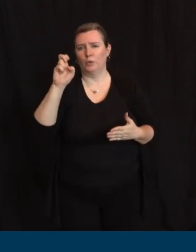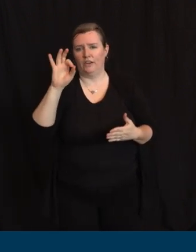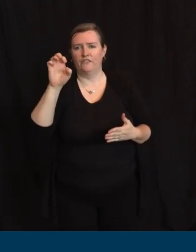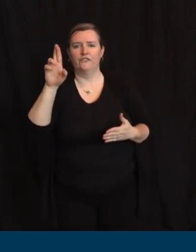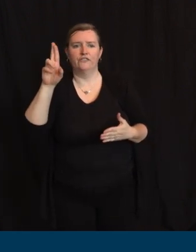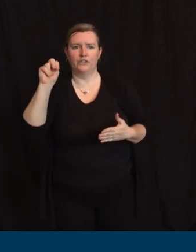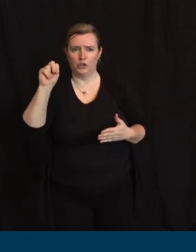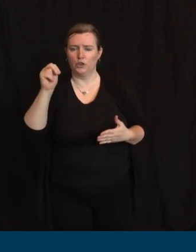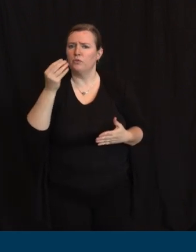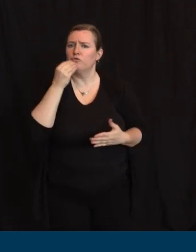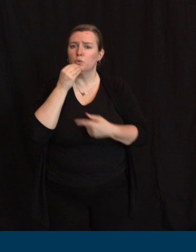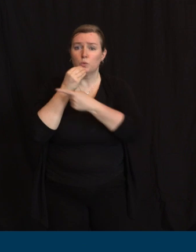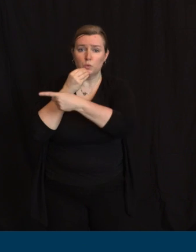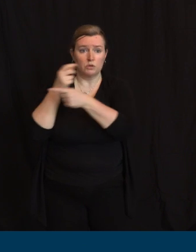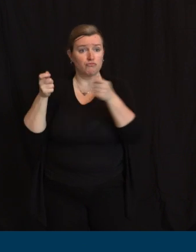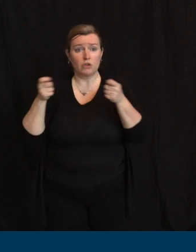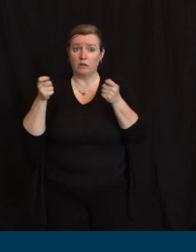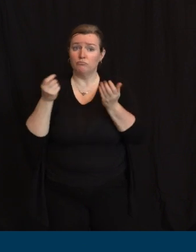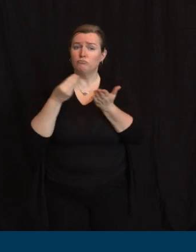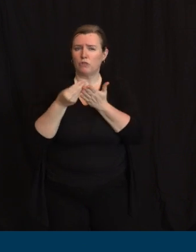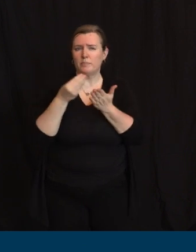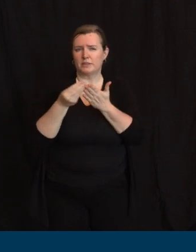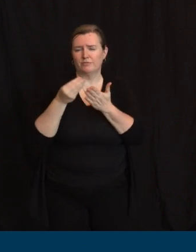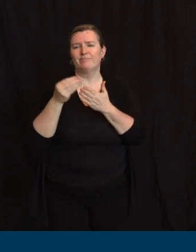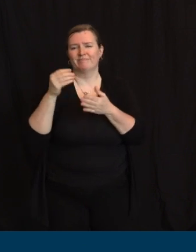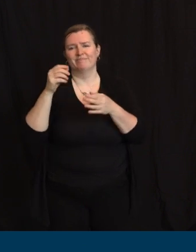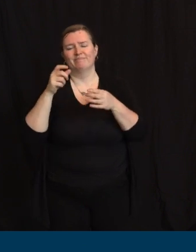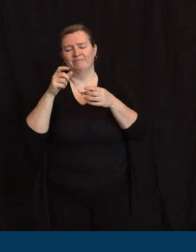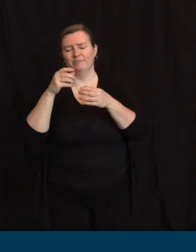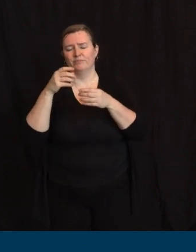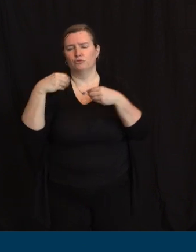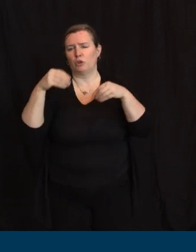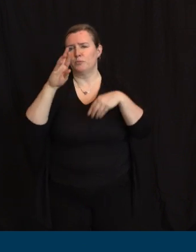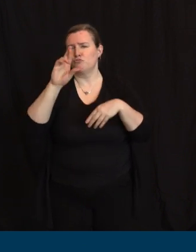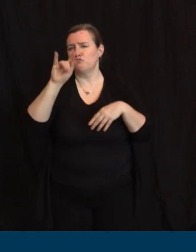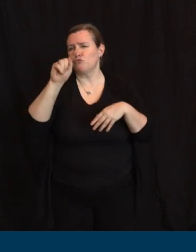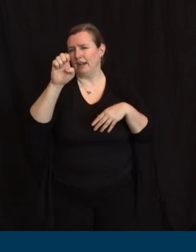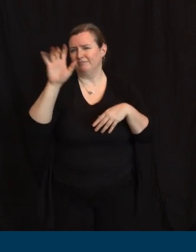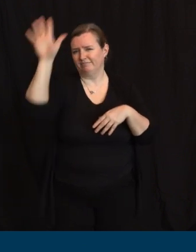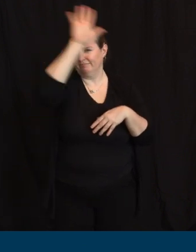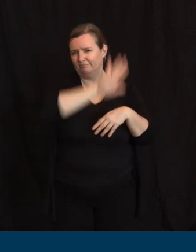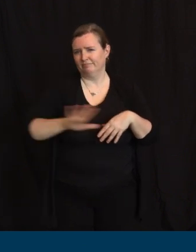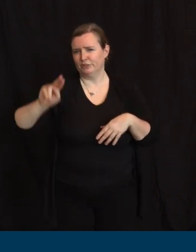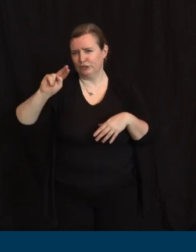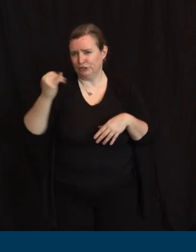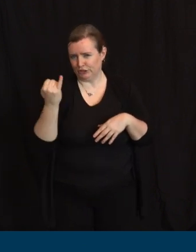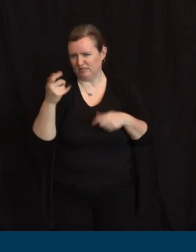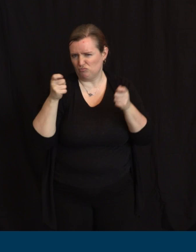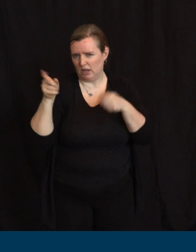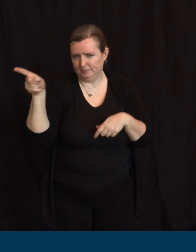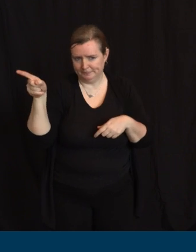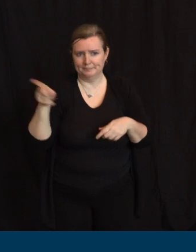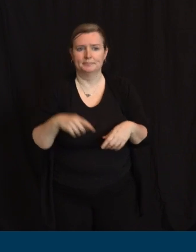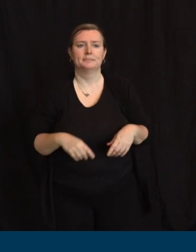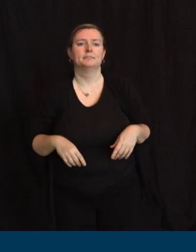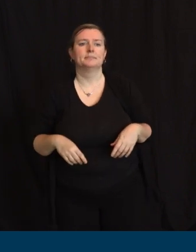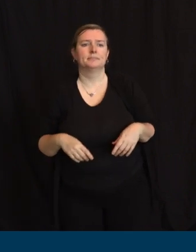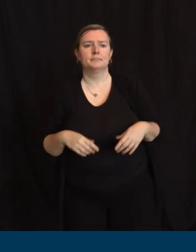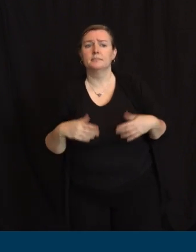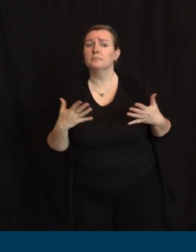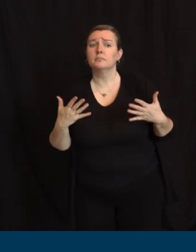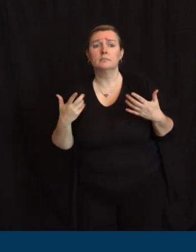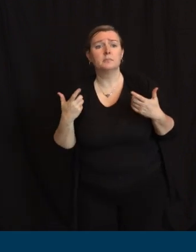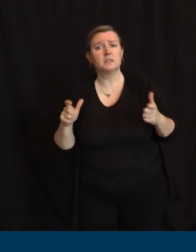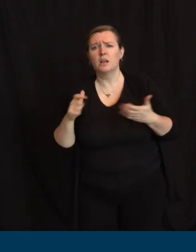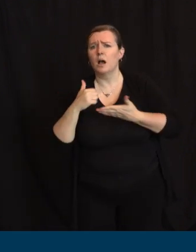operates ShopRite stores across North Jersey and Central Jersey and in 8 other states. They have emerged as a central player on the front lines